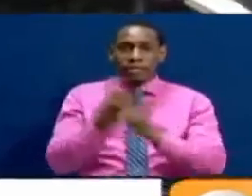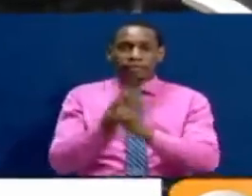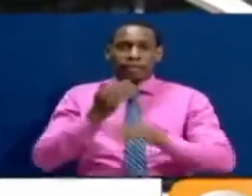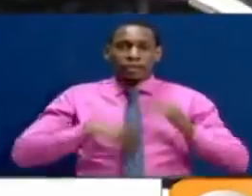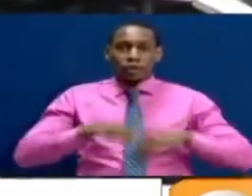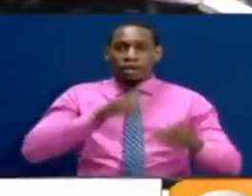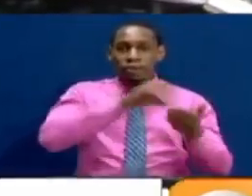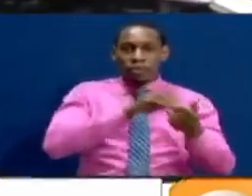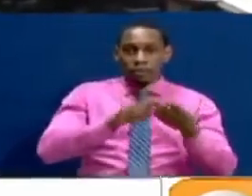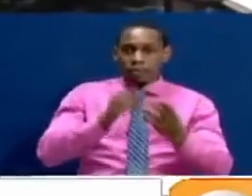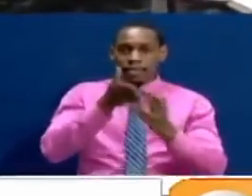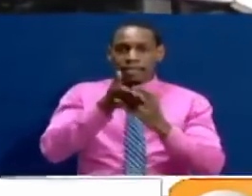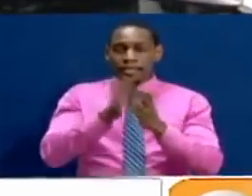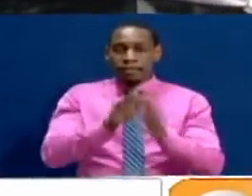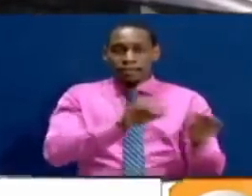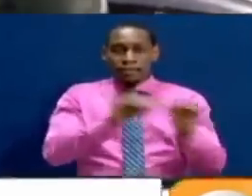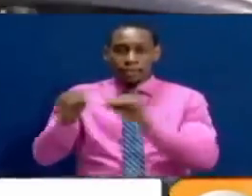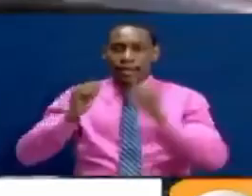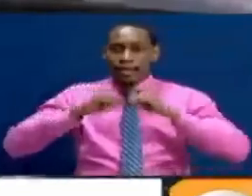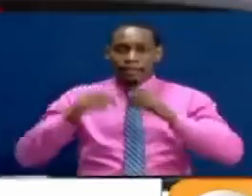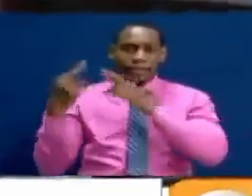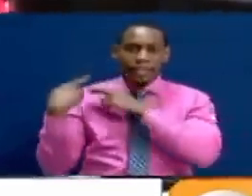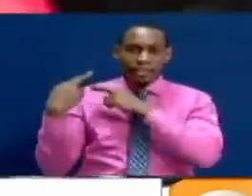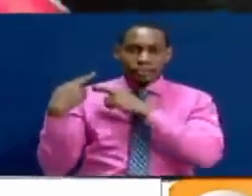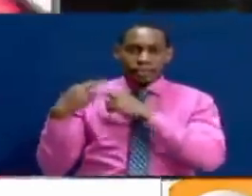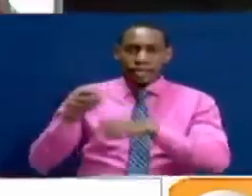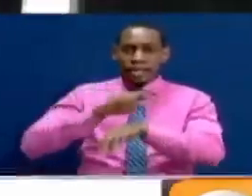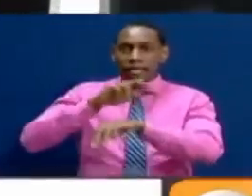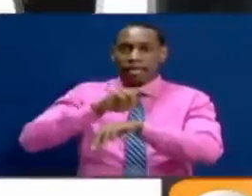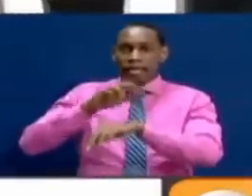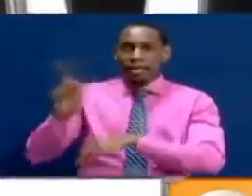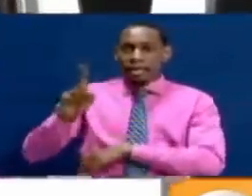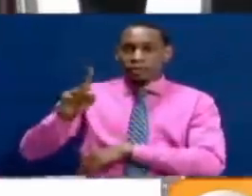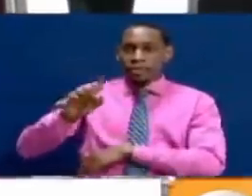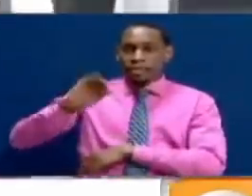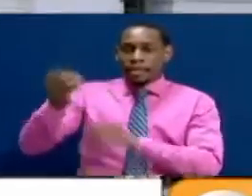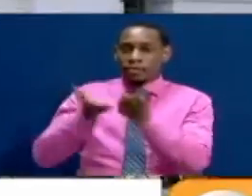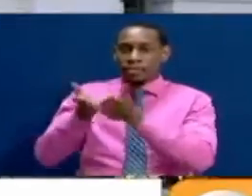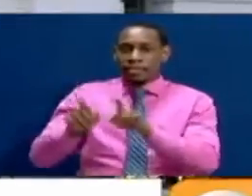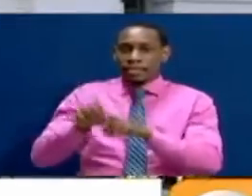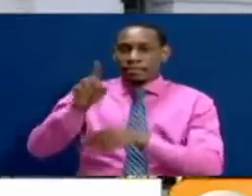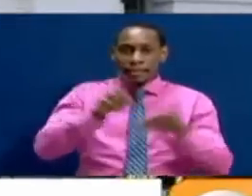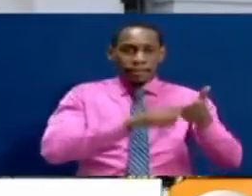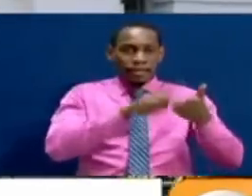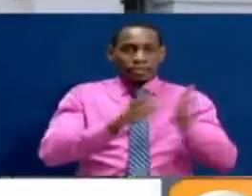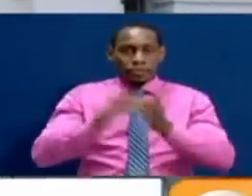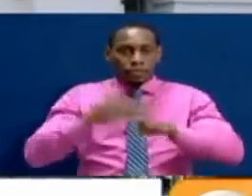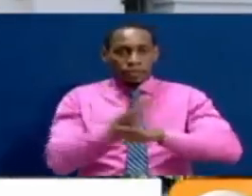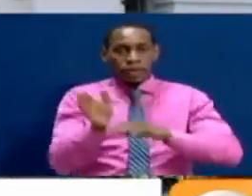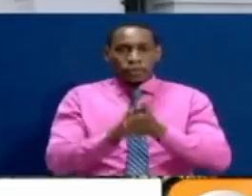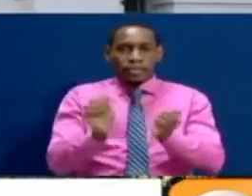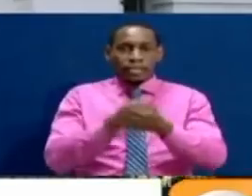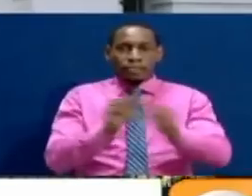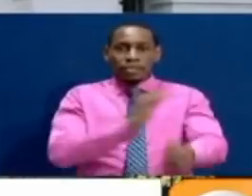corruption charges, interfering with the transfer of deeds of functions to the Nairobi Metropolitan Services, and accusations of blackmail and